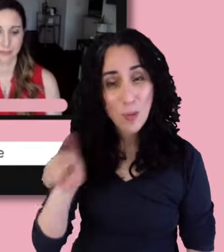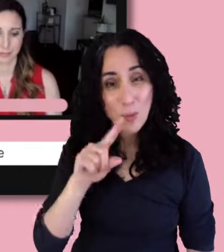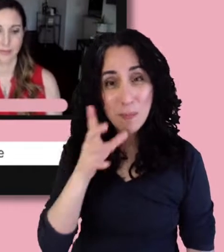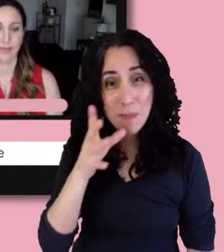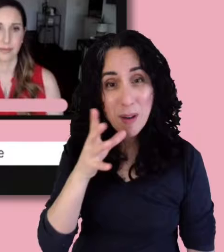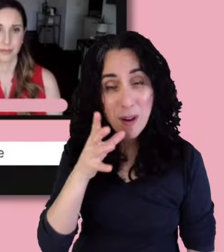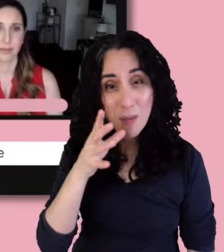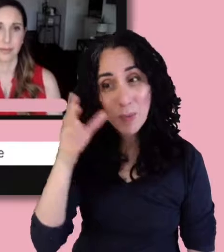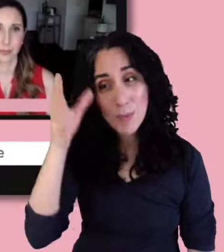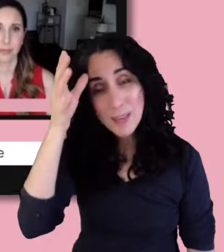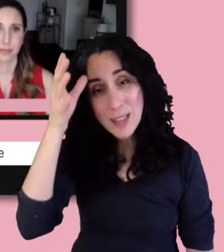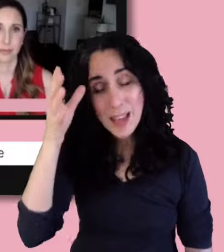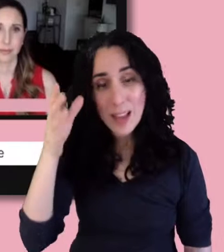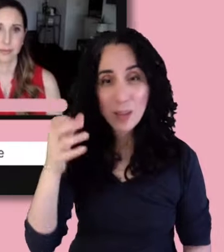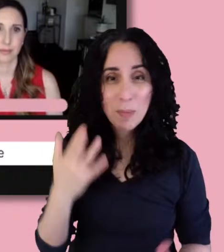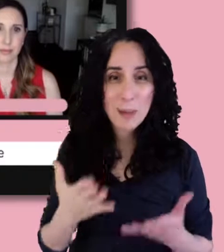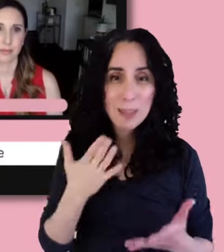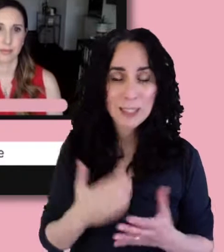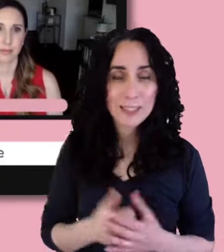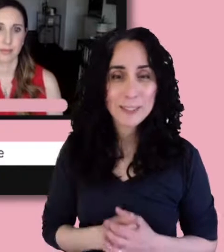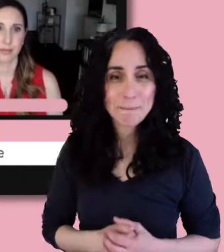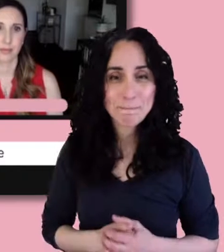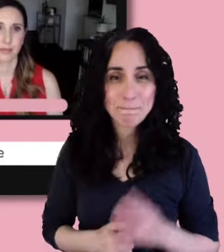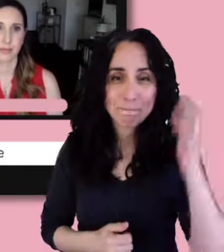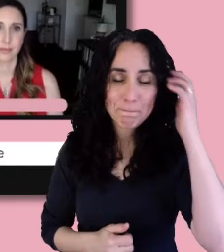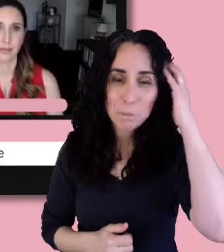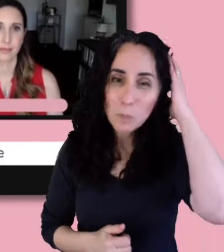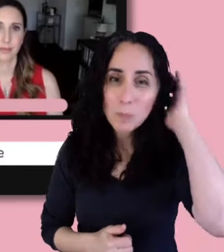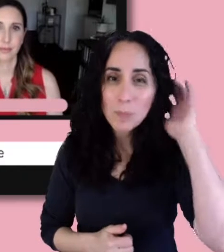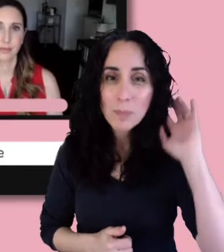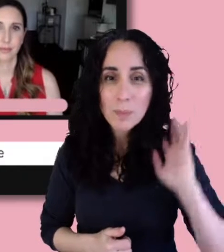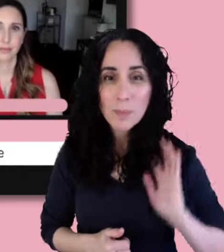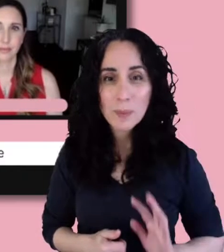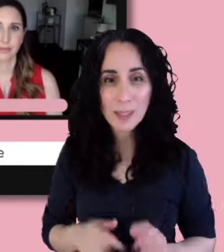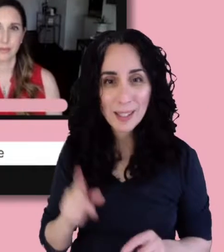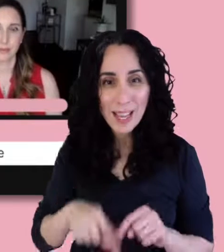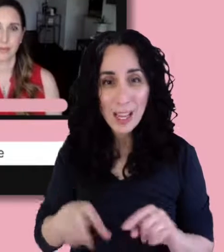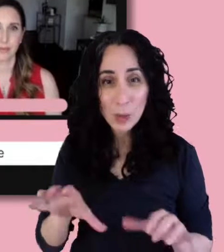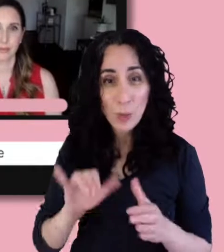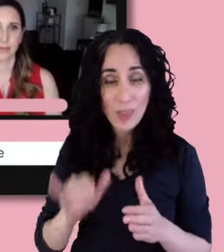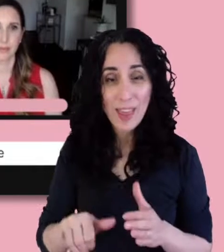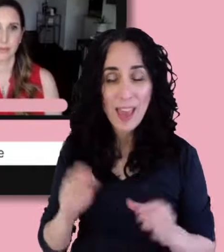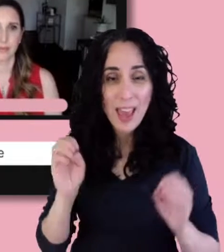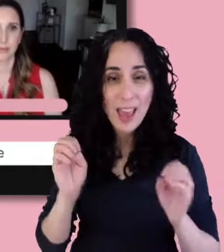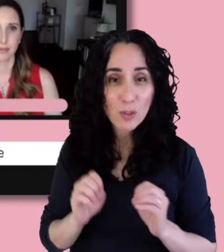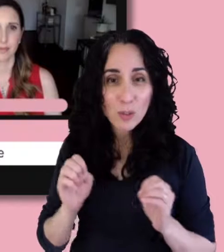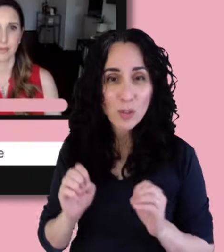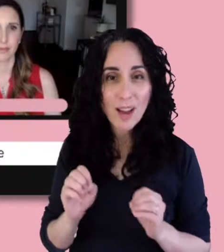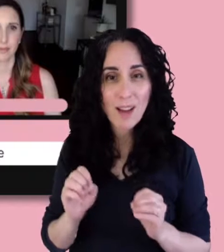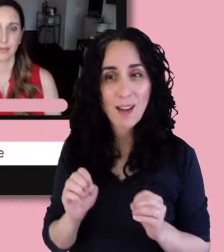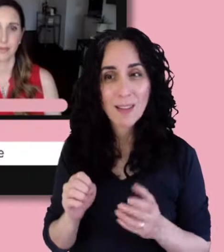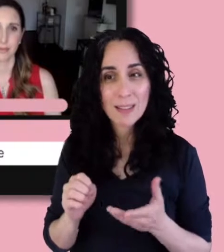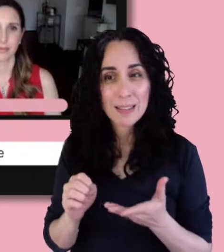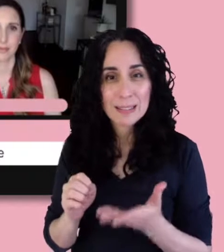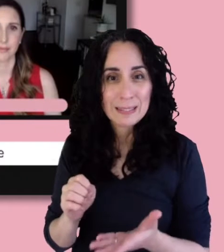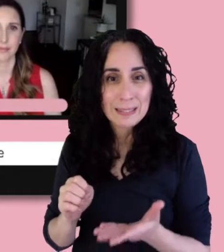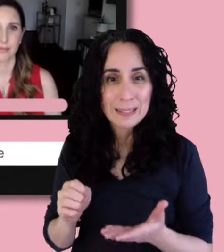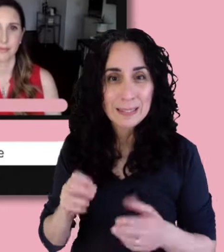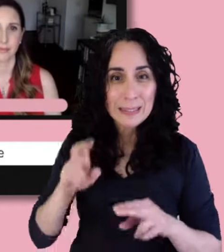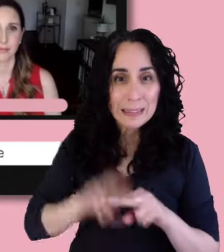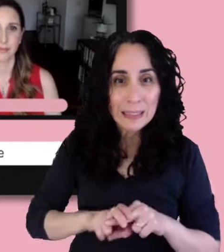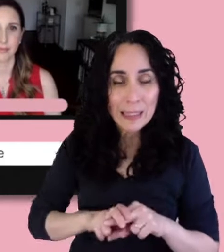be struggling with being able to do these mindfulness and grounding